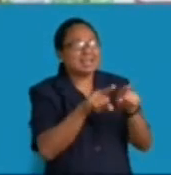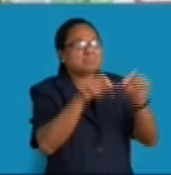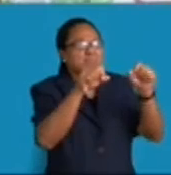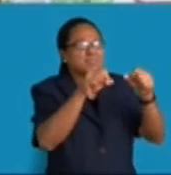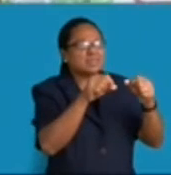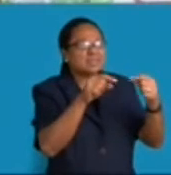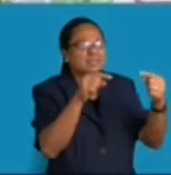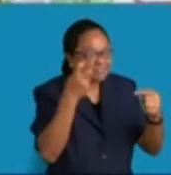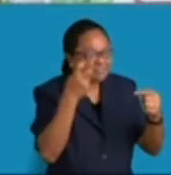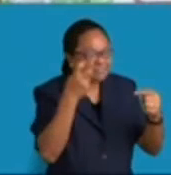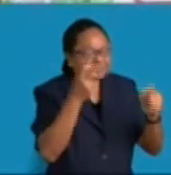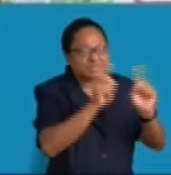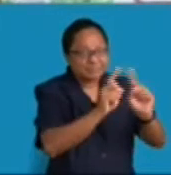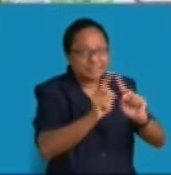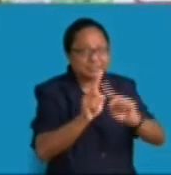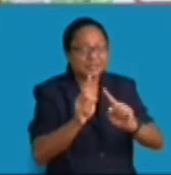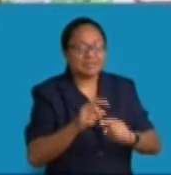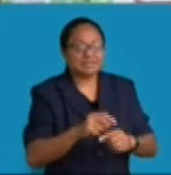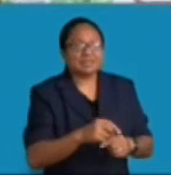2014,